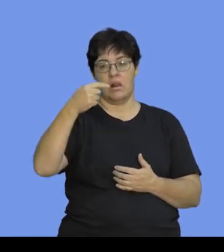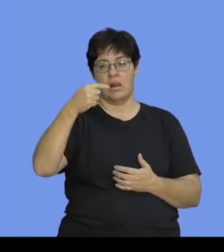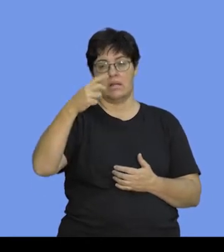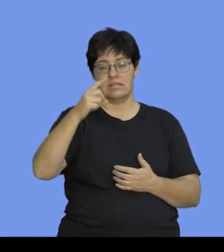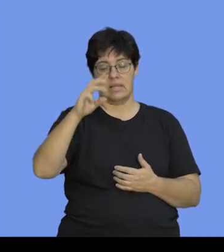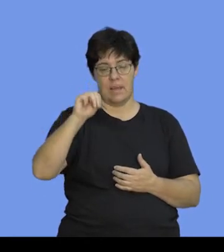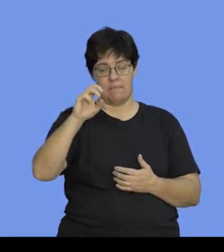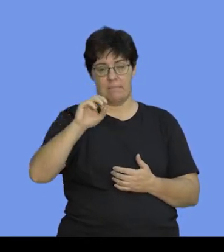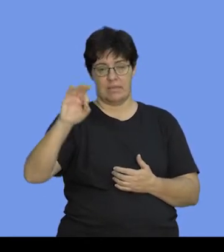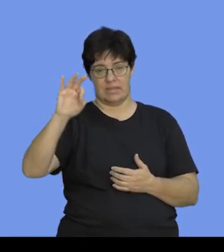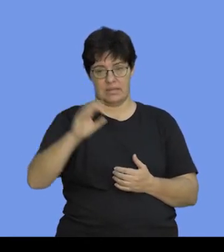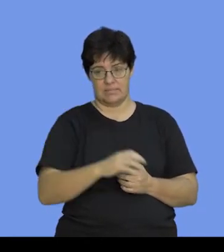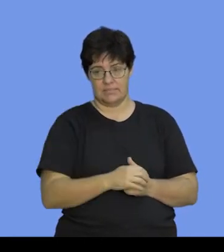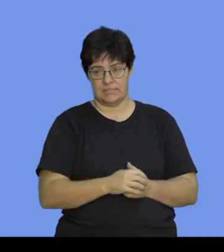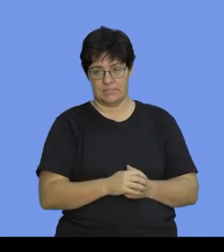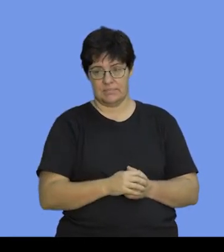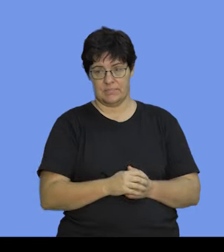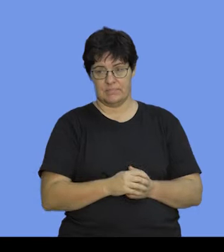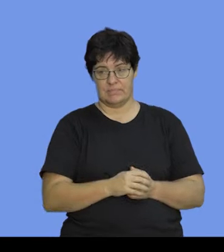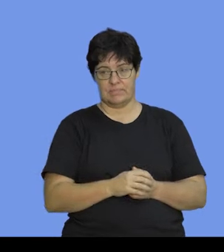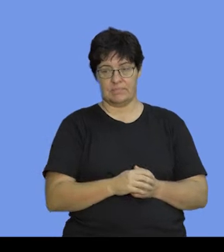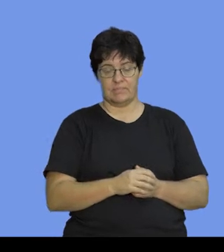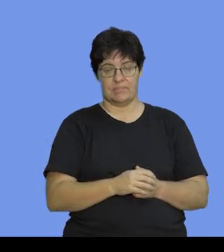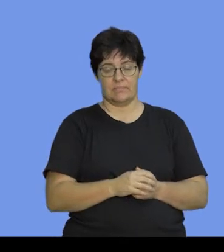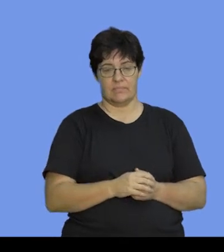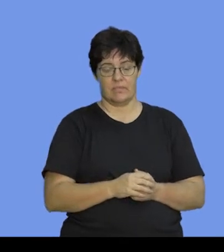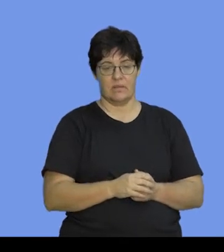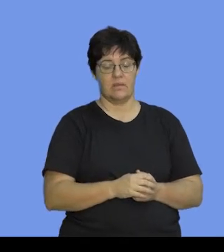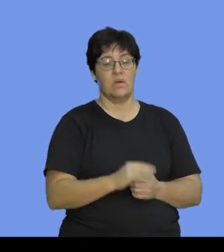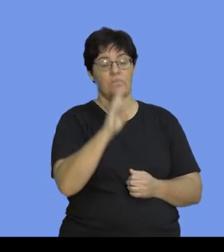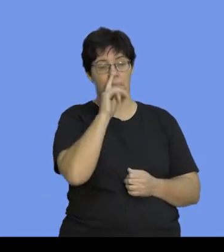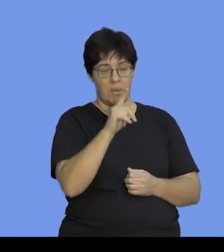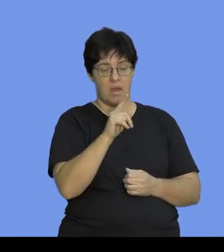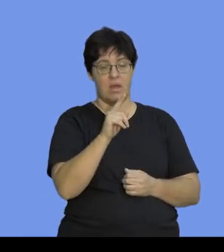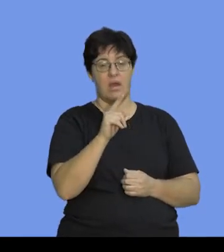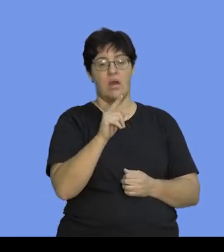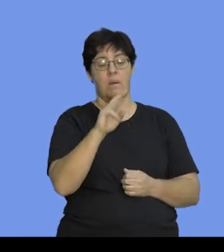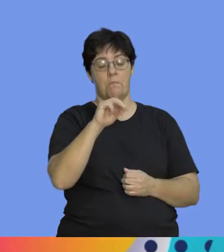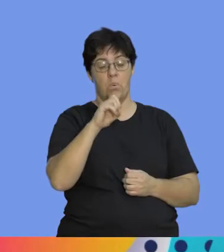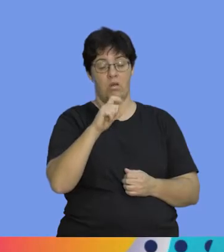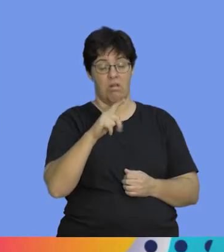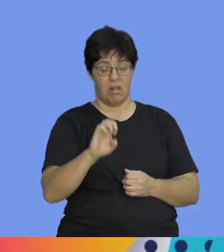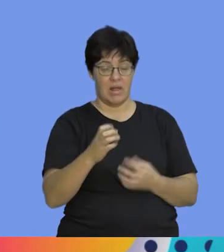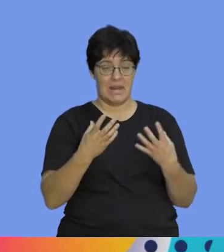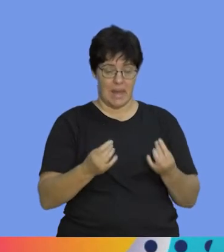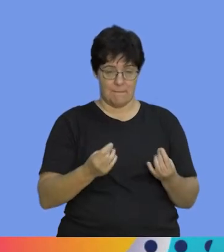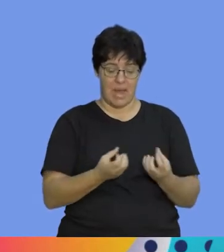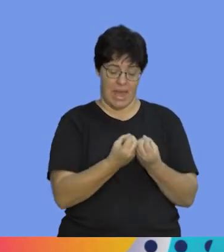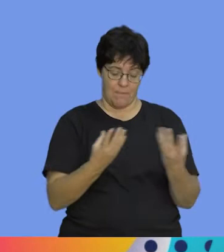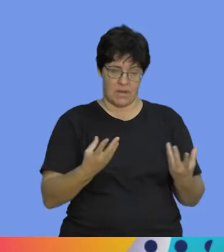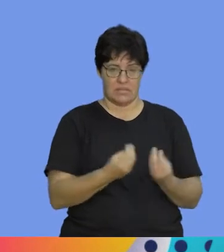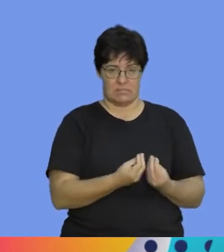decimeter, okay? So that's the SI unit, right? So remember, the mole is the number, which is the amount